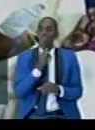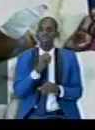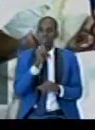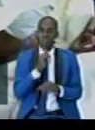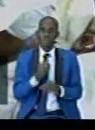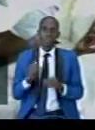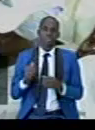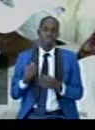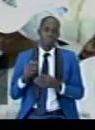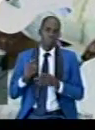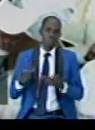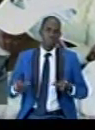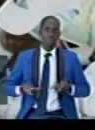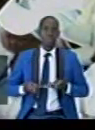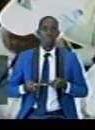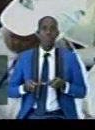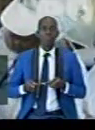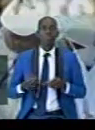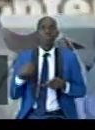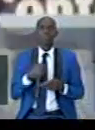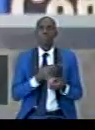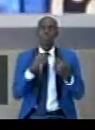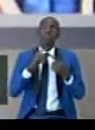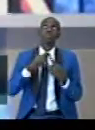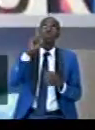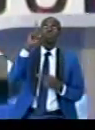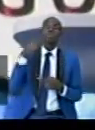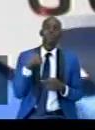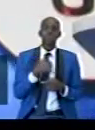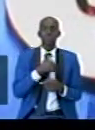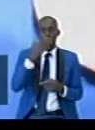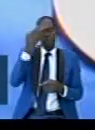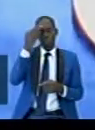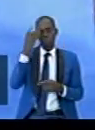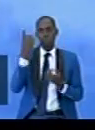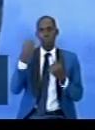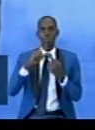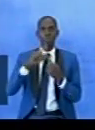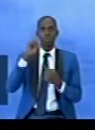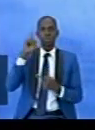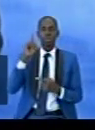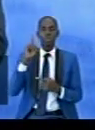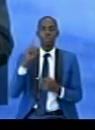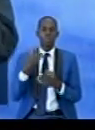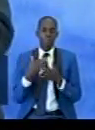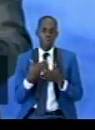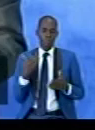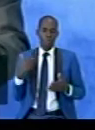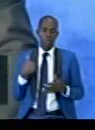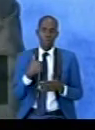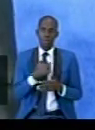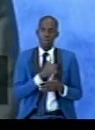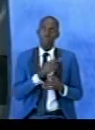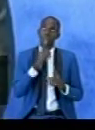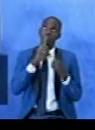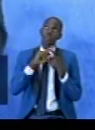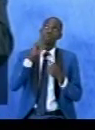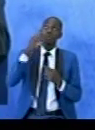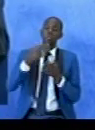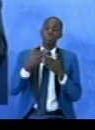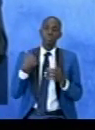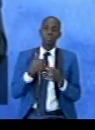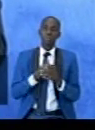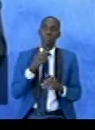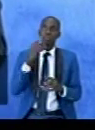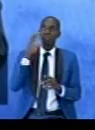to him, and the more we abide in him, the more we stay with him, the more we seek his face, the